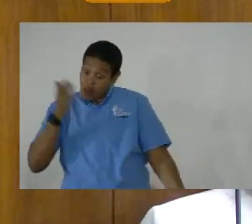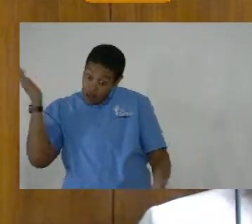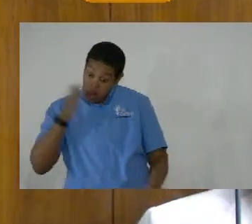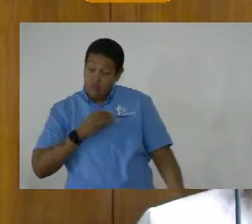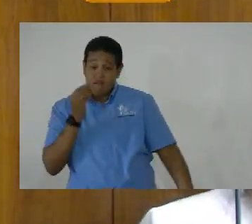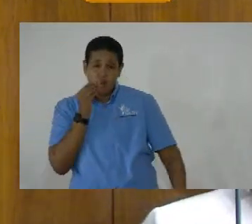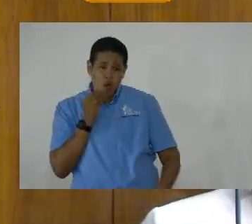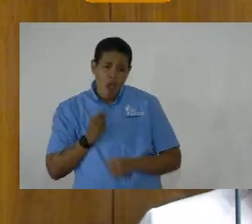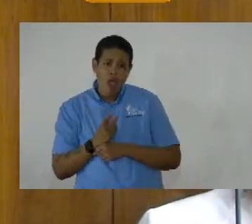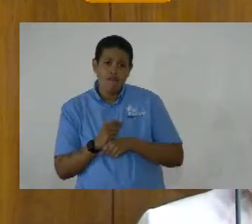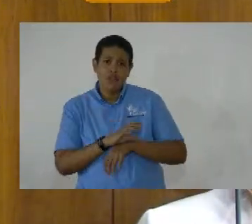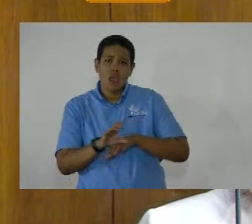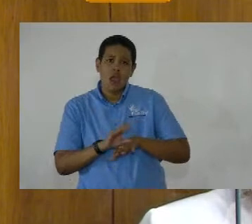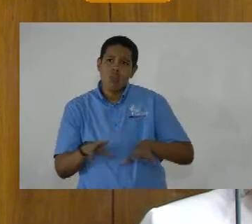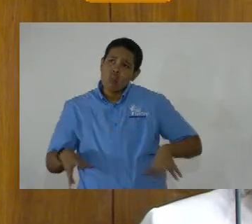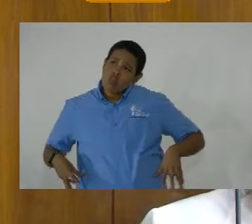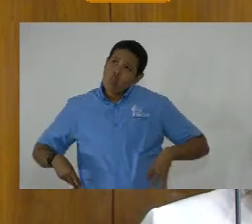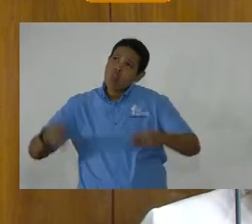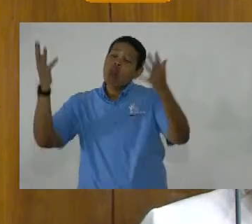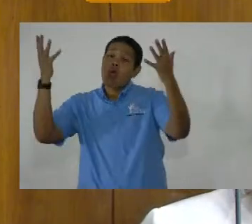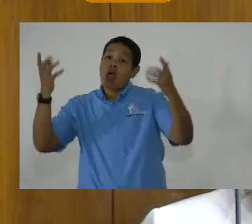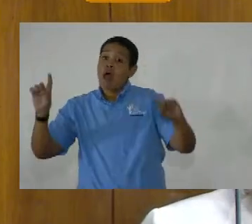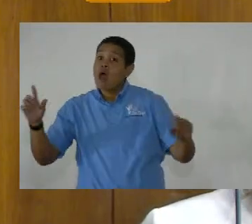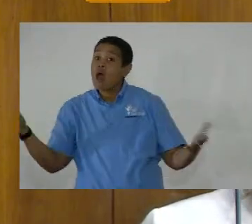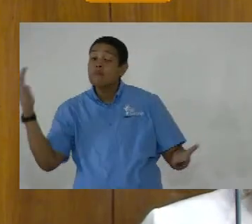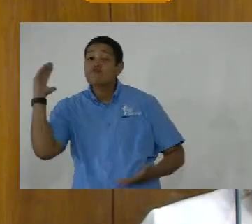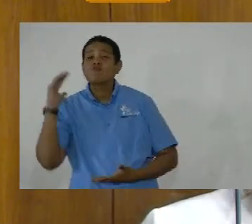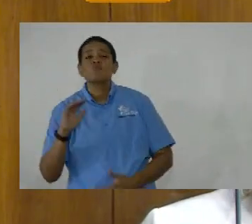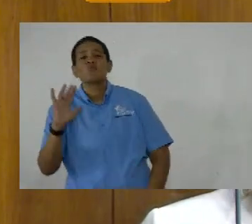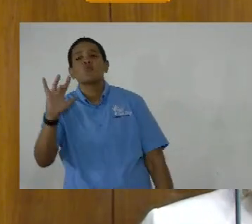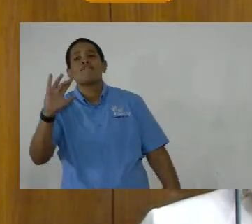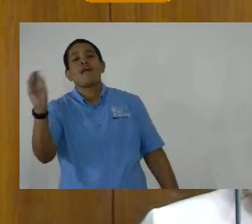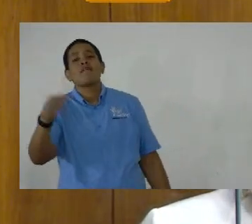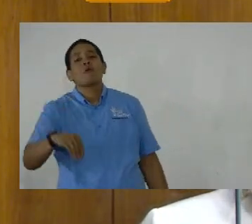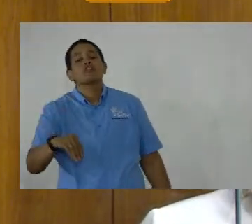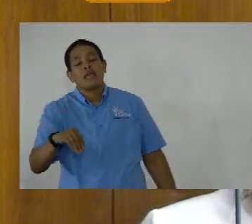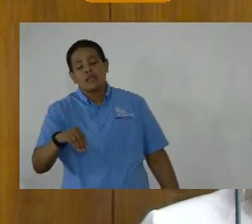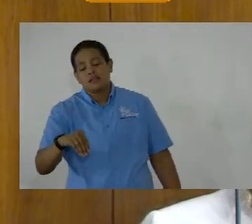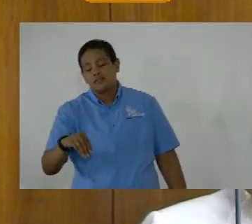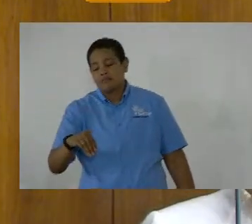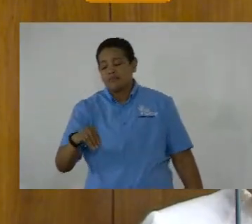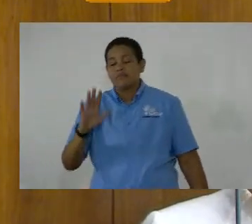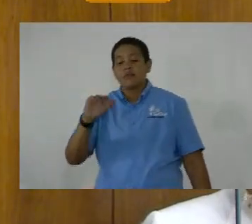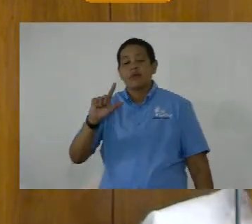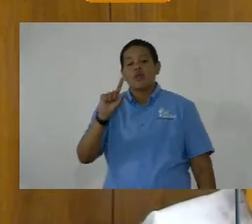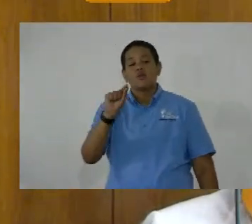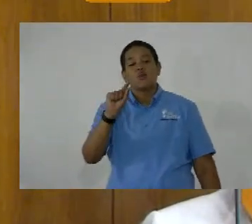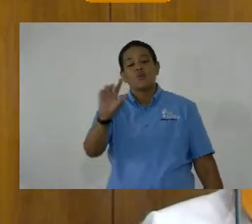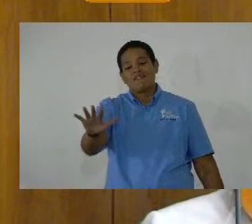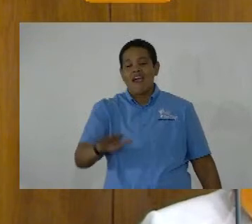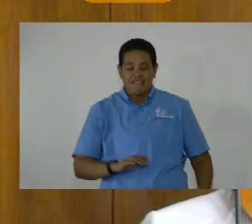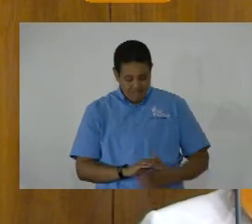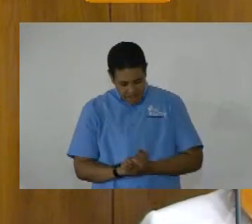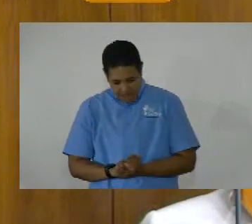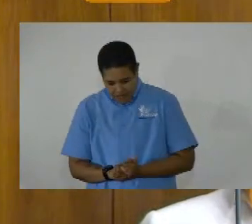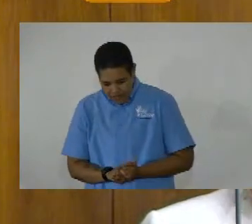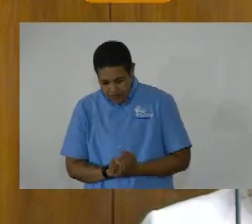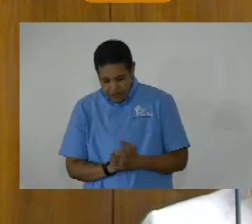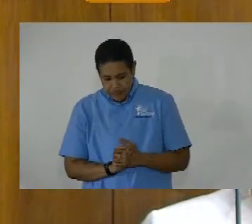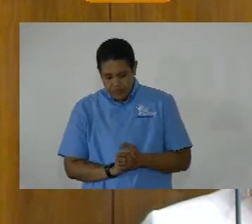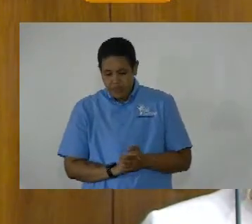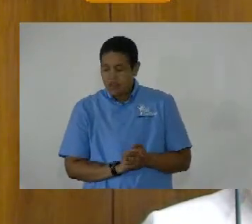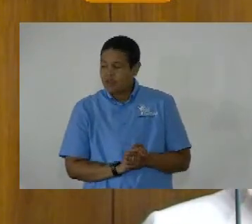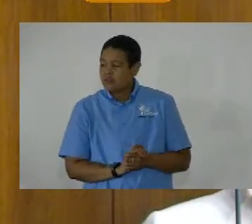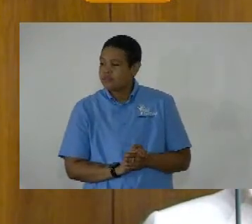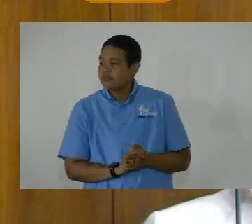annually by reducing it to 25% by 2025.